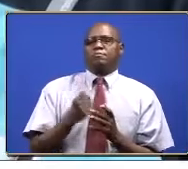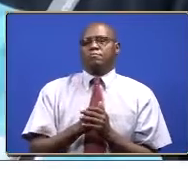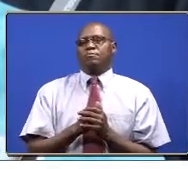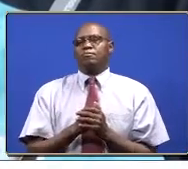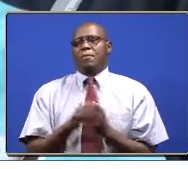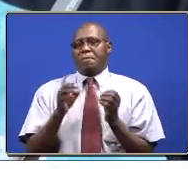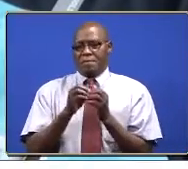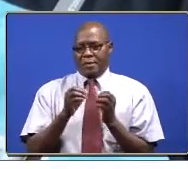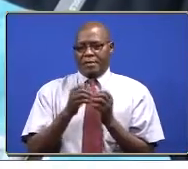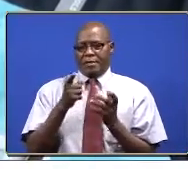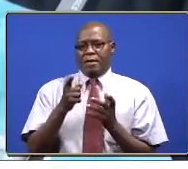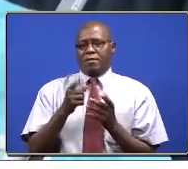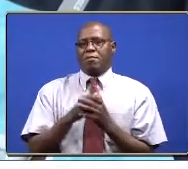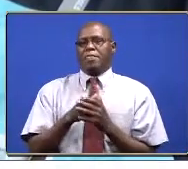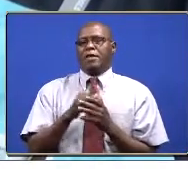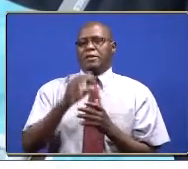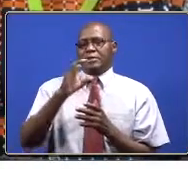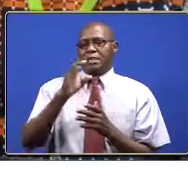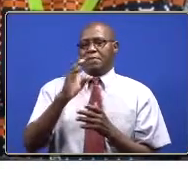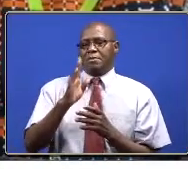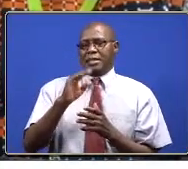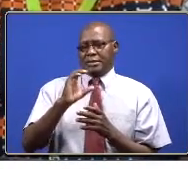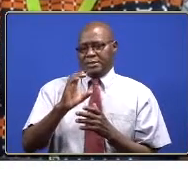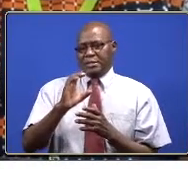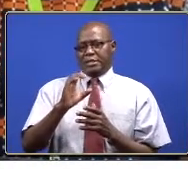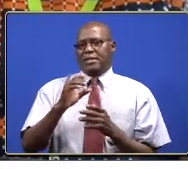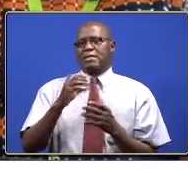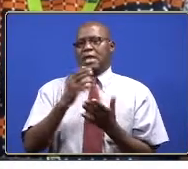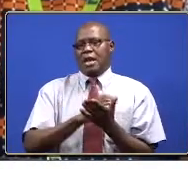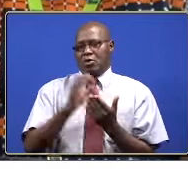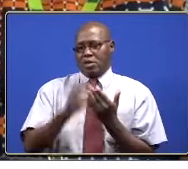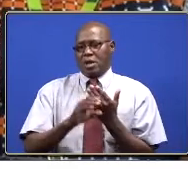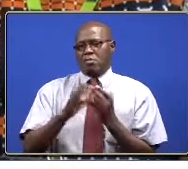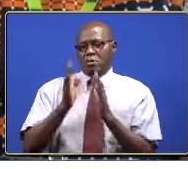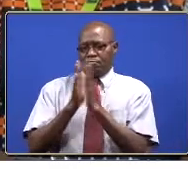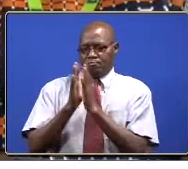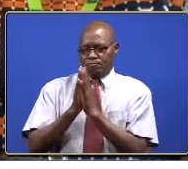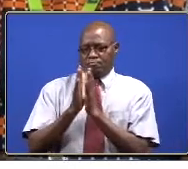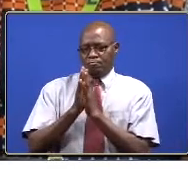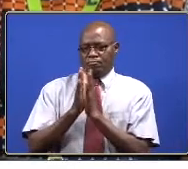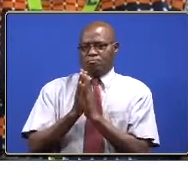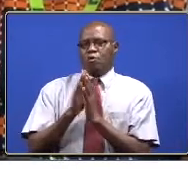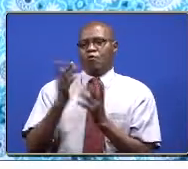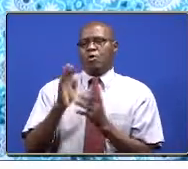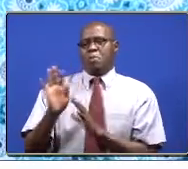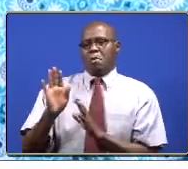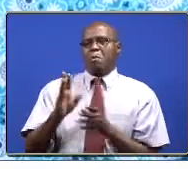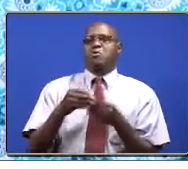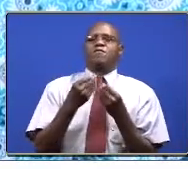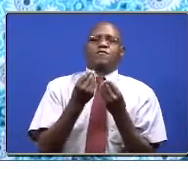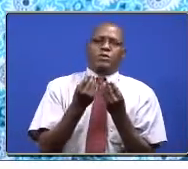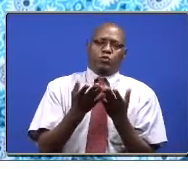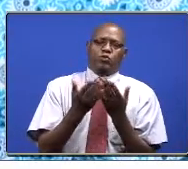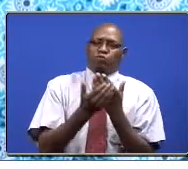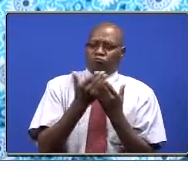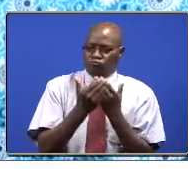importance of the competency-based curriculum, which has been praised for its provisions to nurture talent and grow skills of learners. Uhuru called